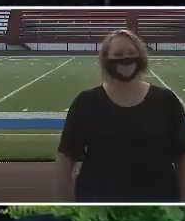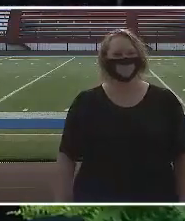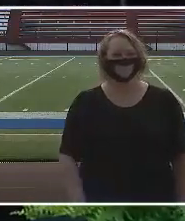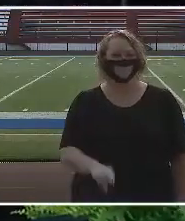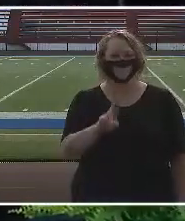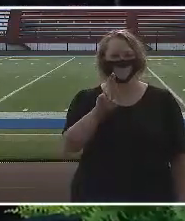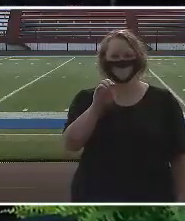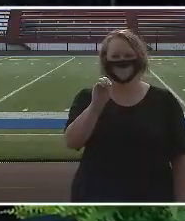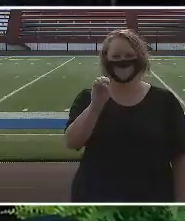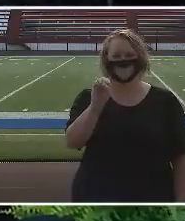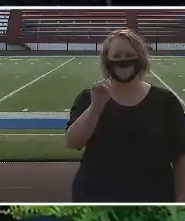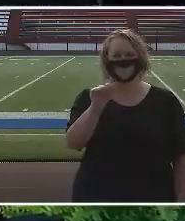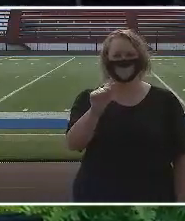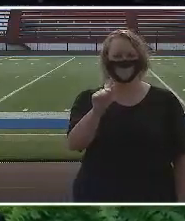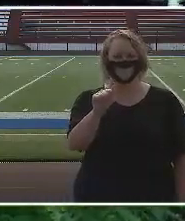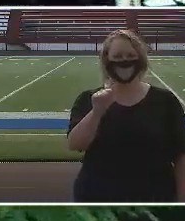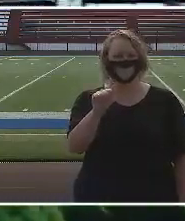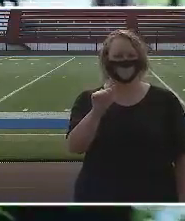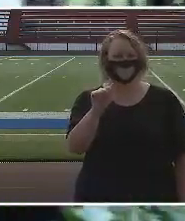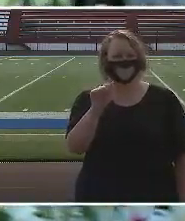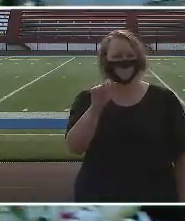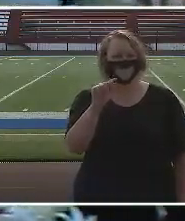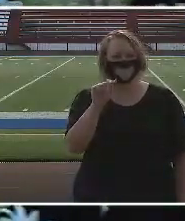Rosa Tanialu.